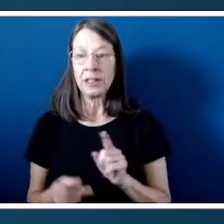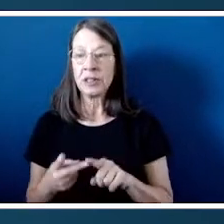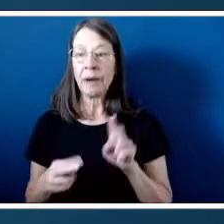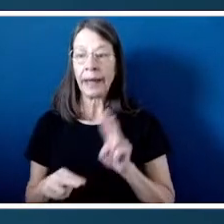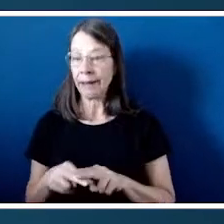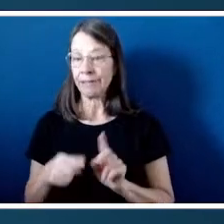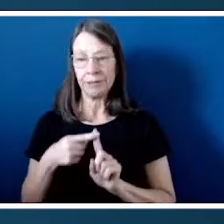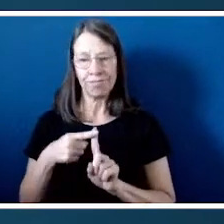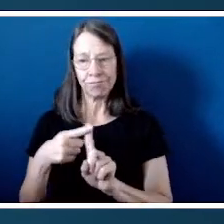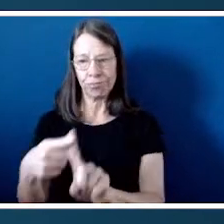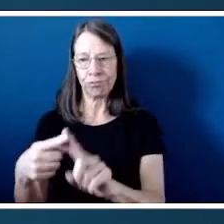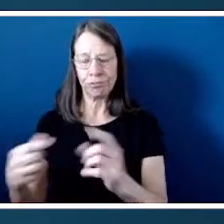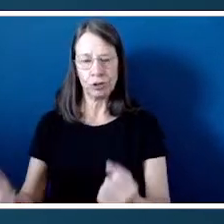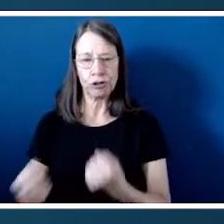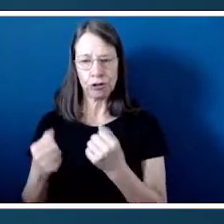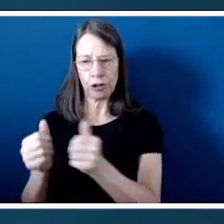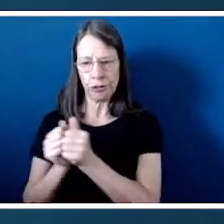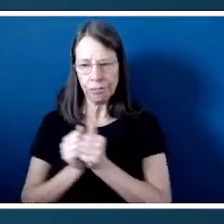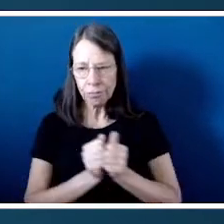collectively